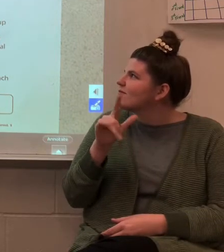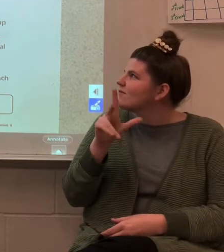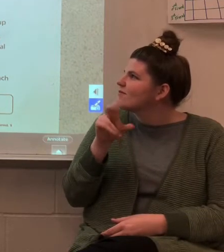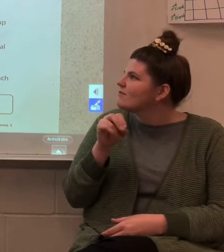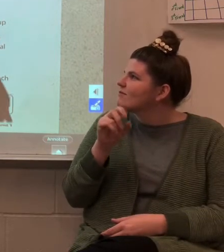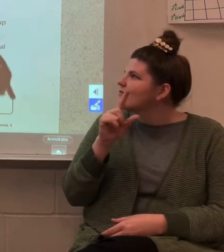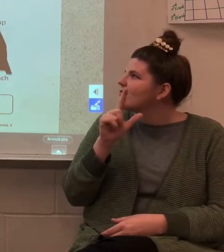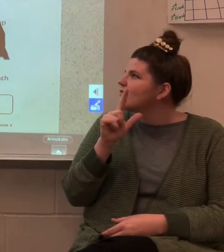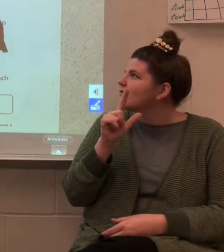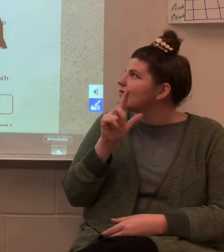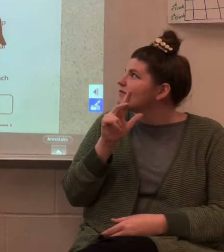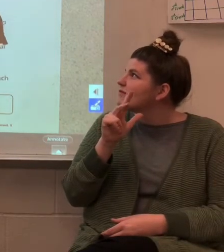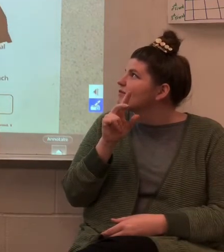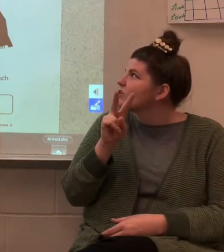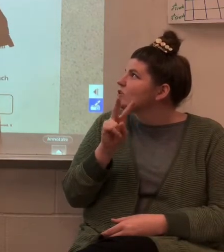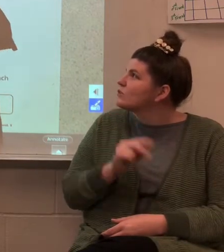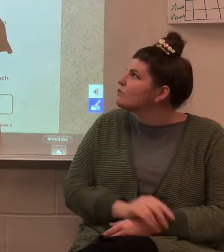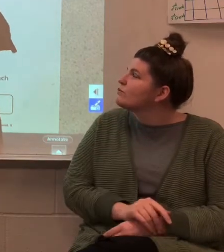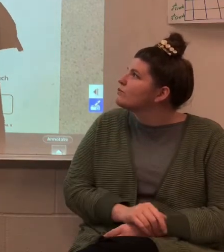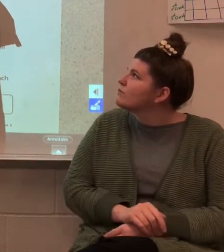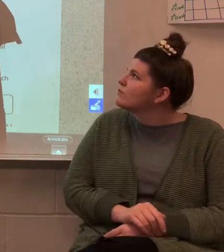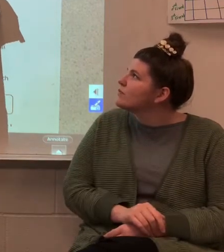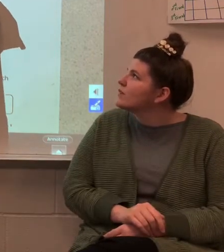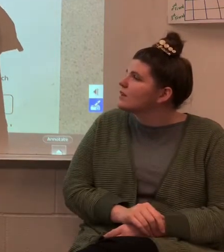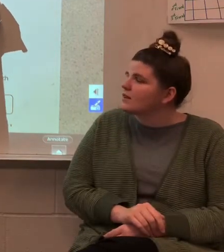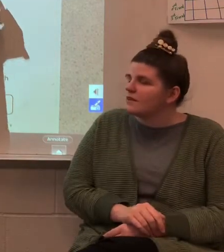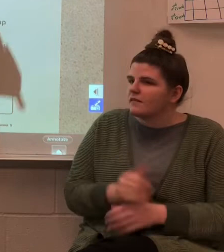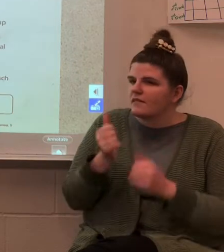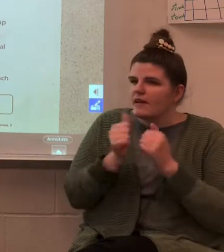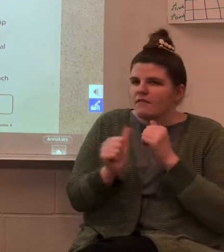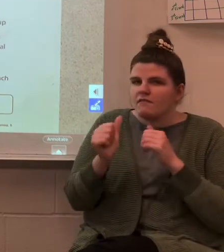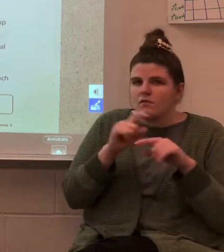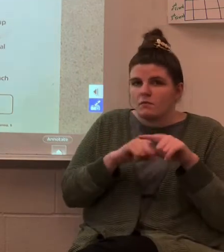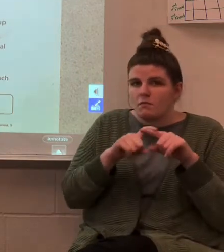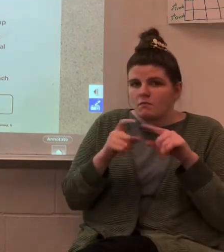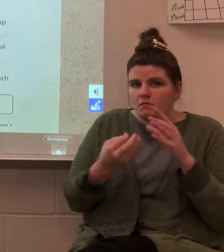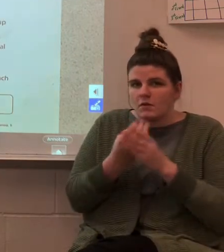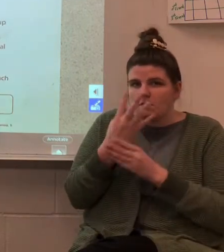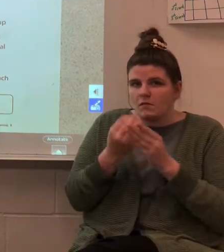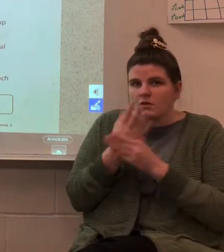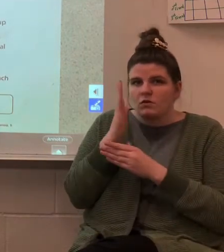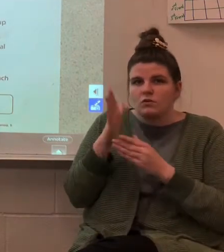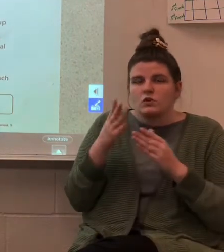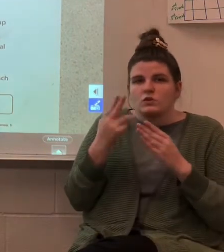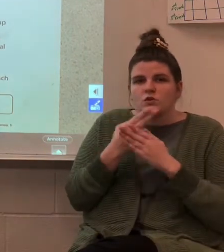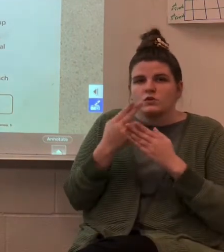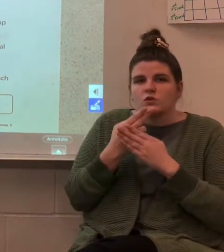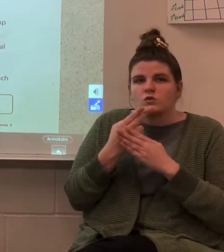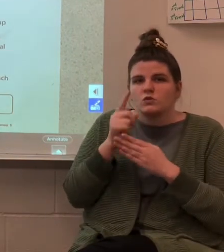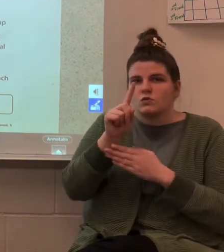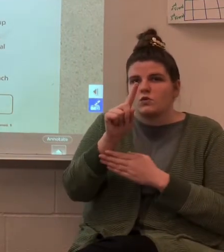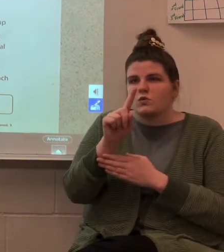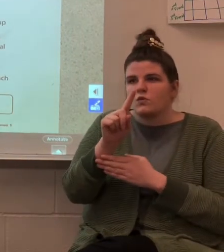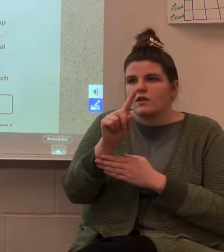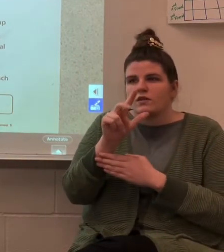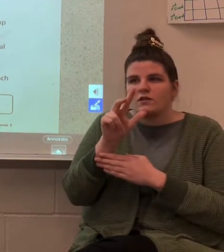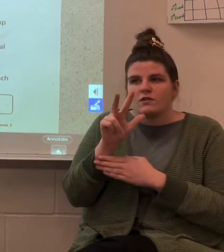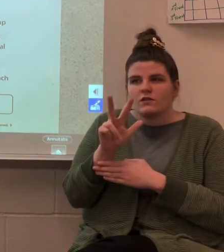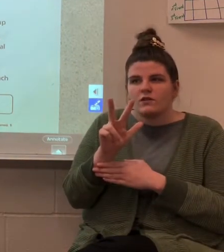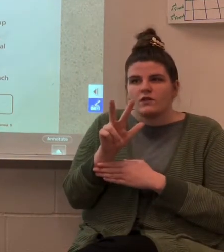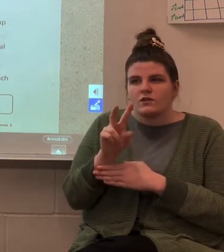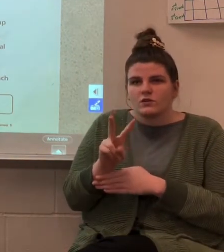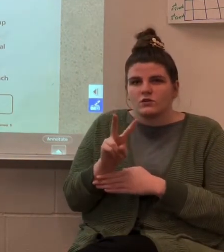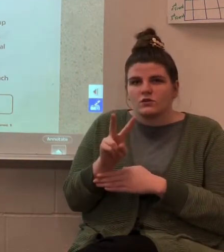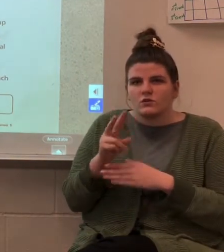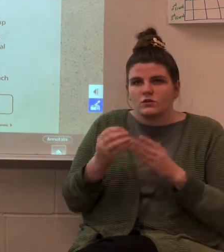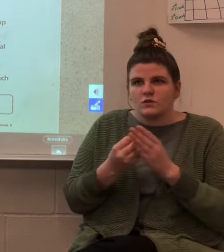31, 32. Each bean plant will take up 1/32 of the garden, okay? And